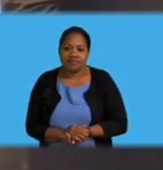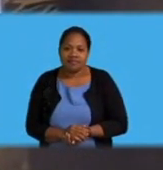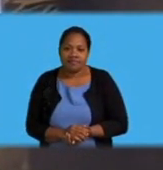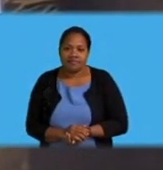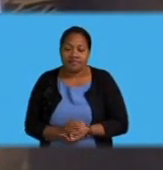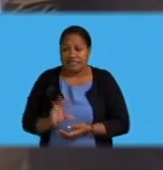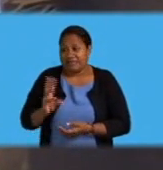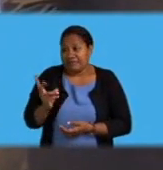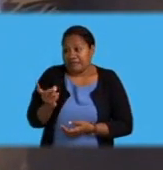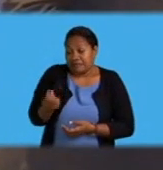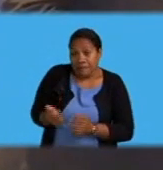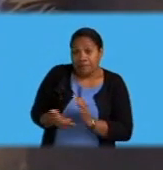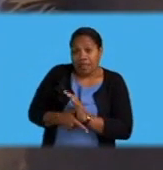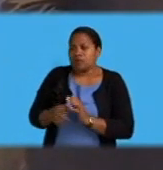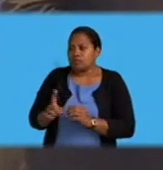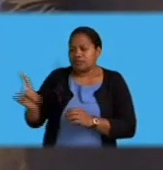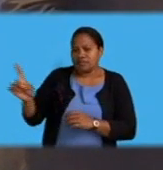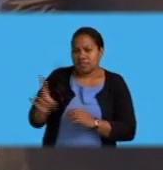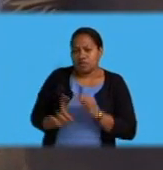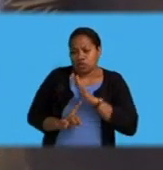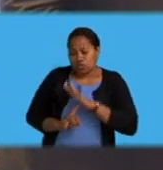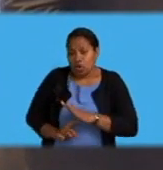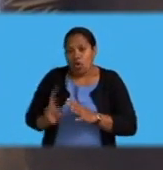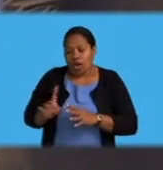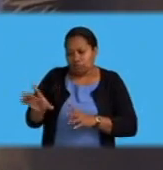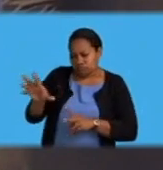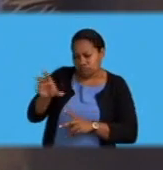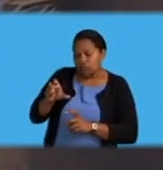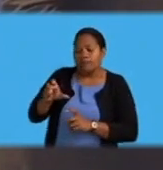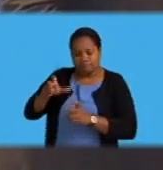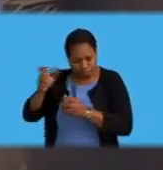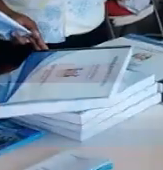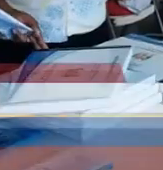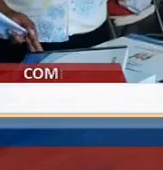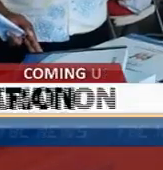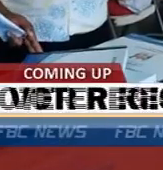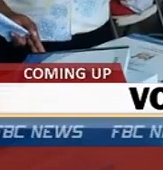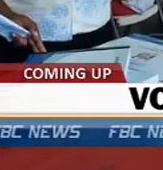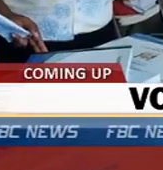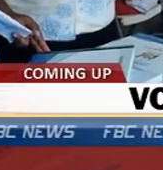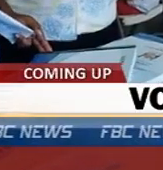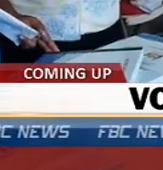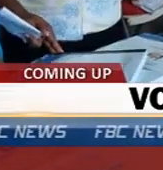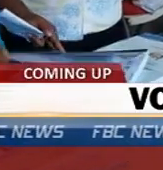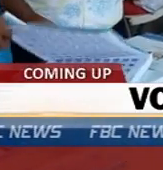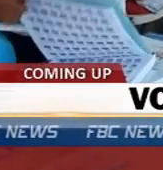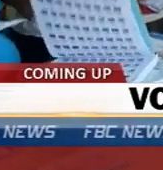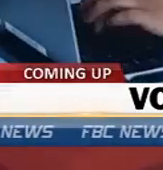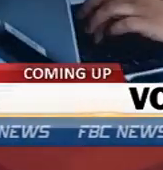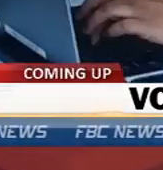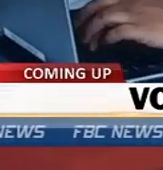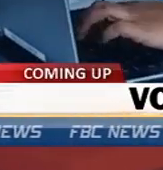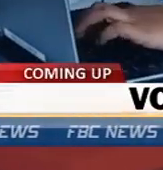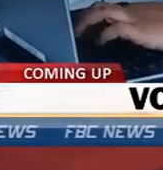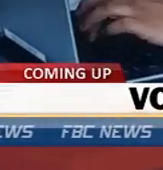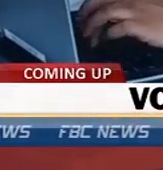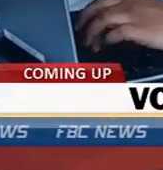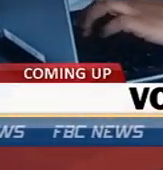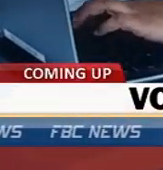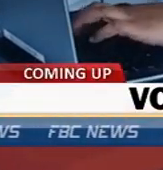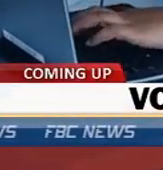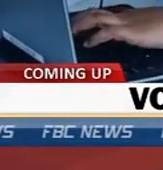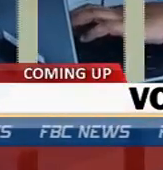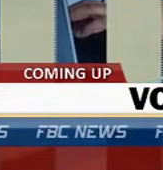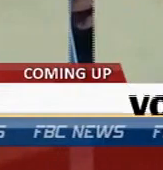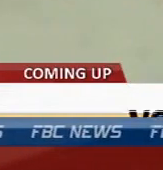the affected personnel report to the section for mandatory counselling. Still to come, Elections Office eyes